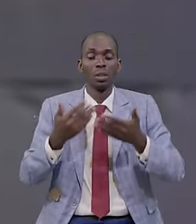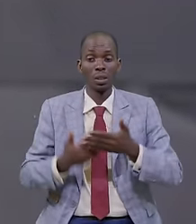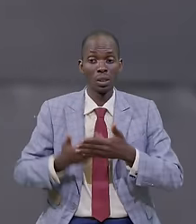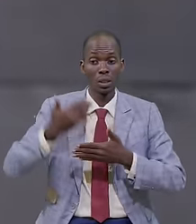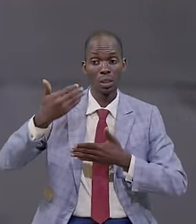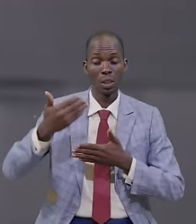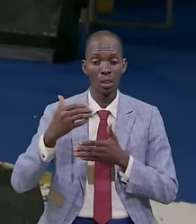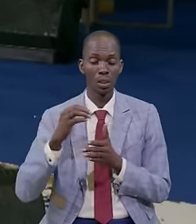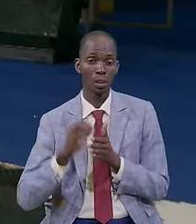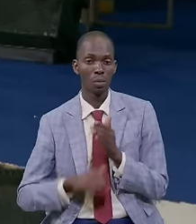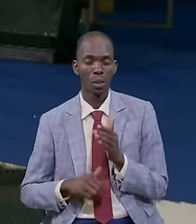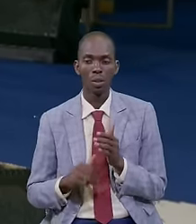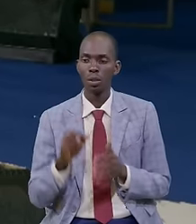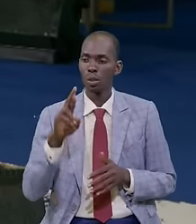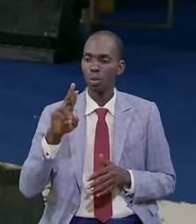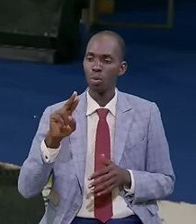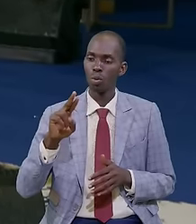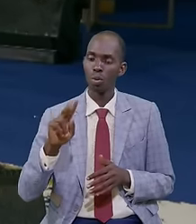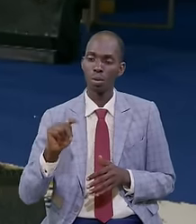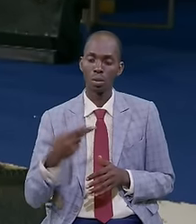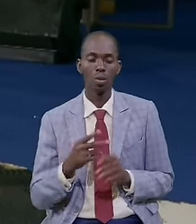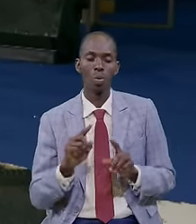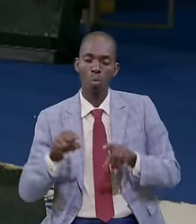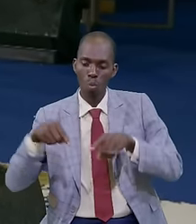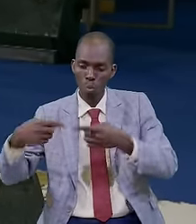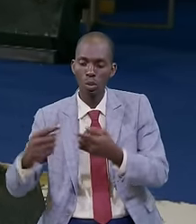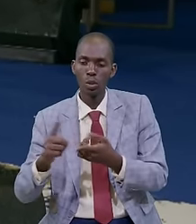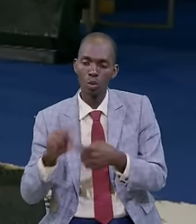Ruth went again. And as Ruth went, and